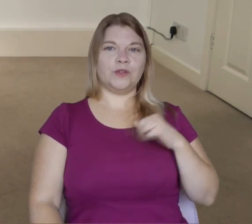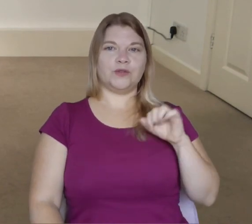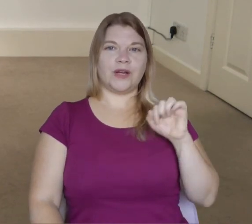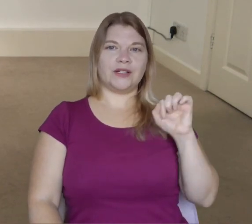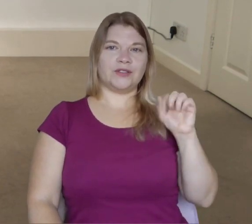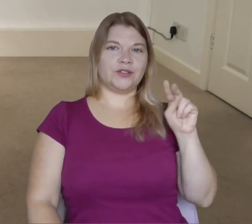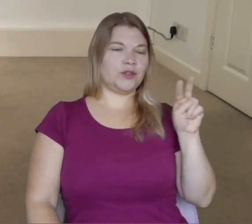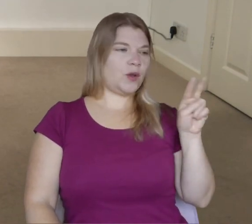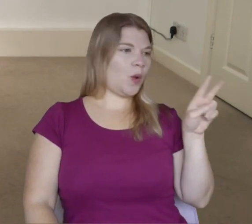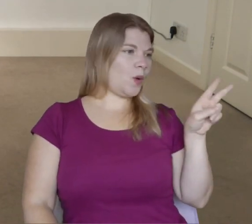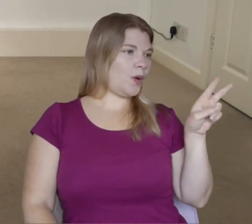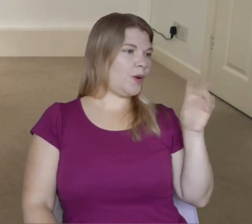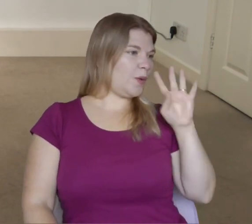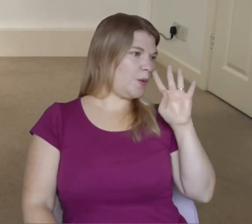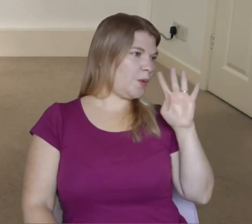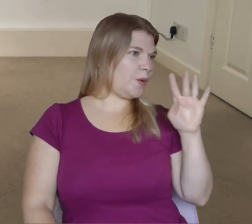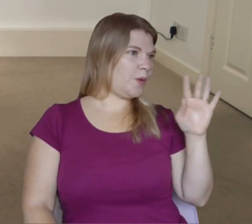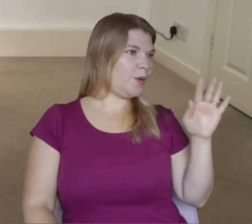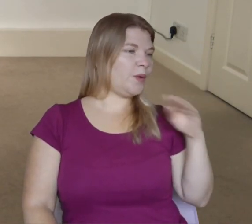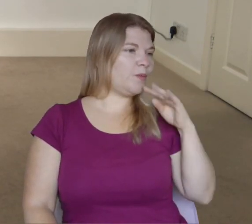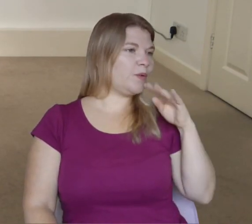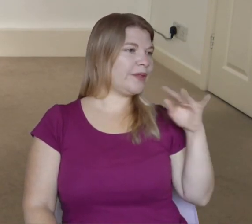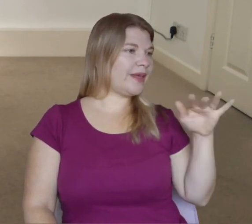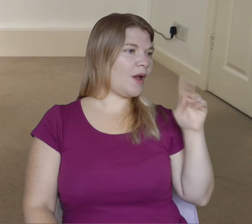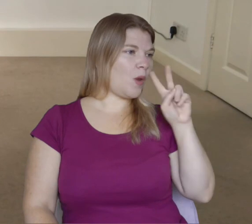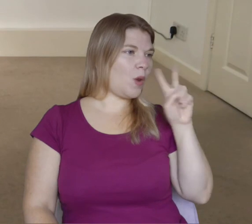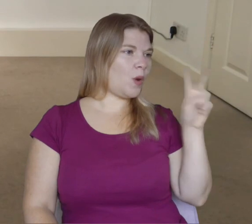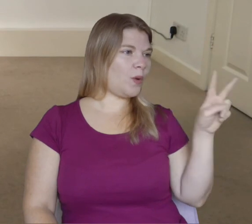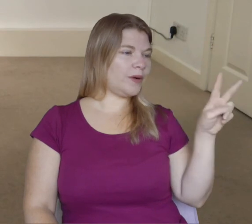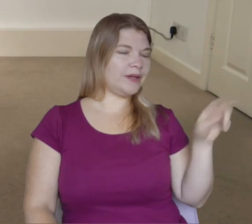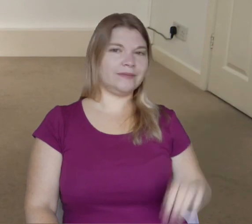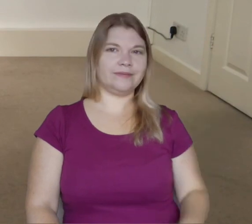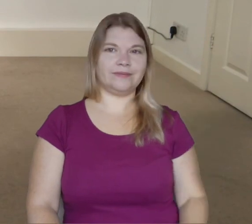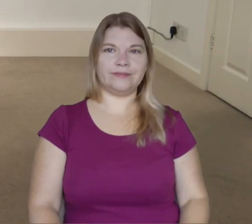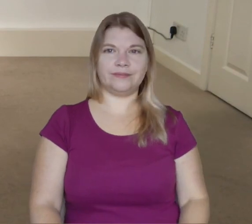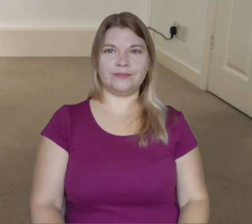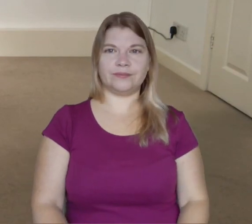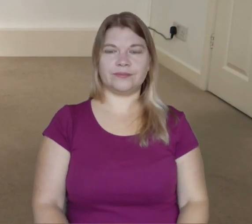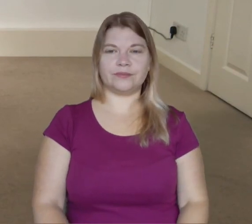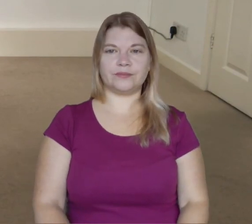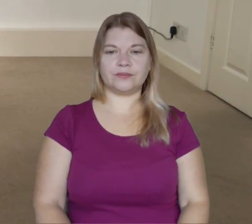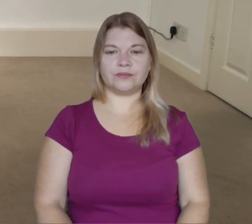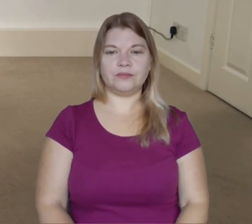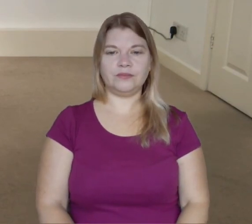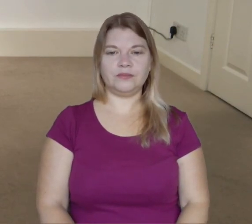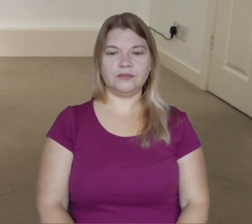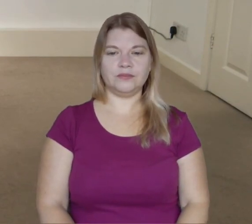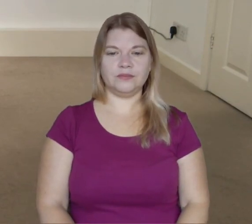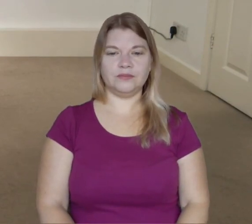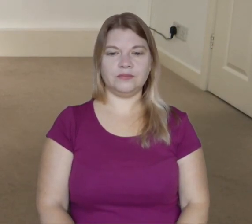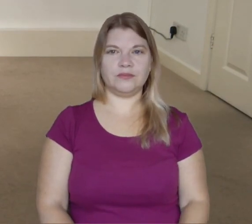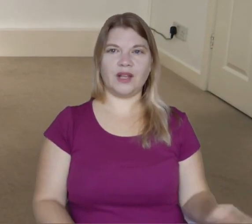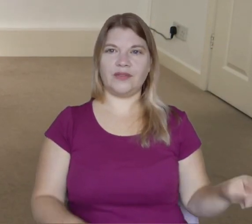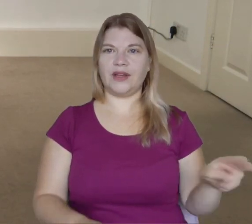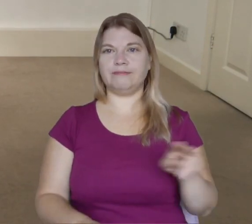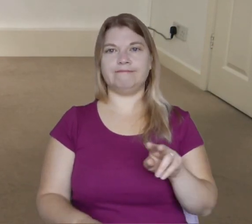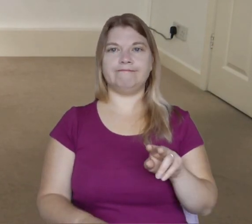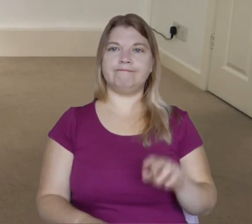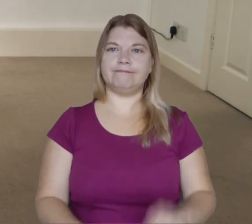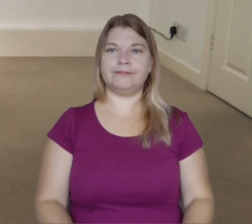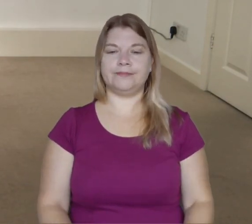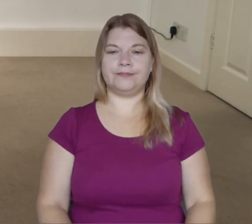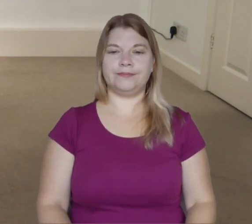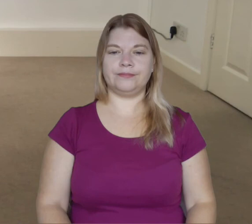lengthen. Breathe out, look over your left shoulder, twisting. Lovely, good. And then coming back